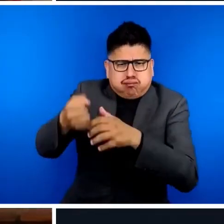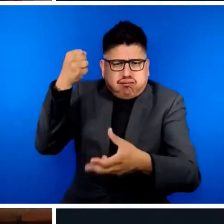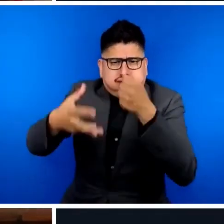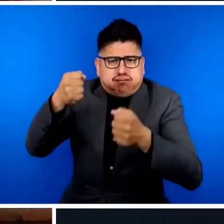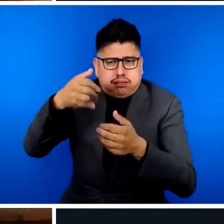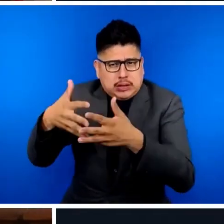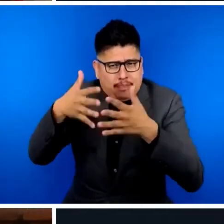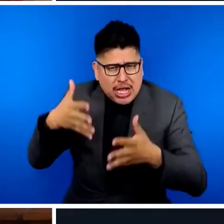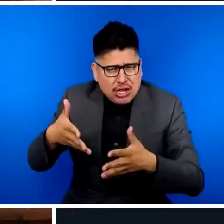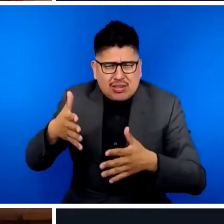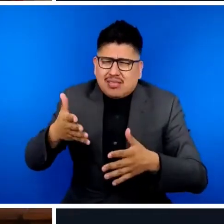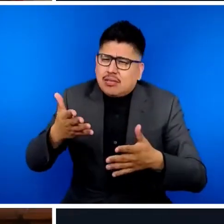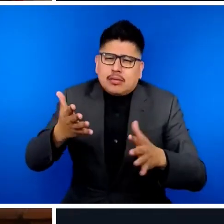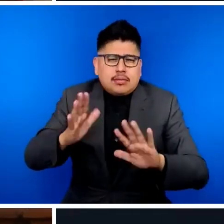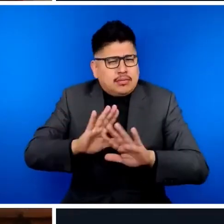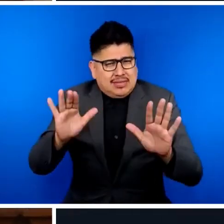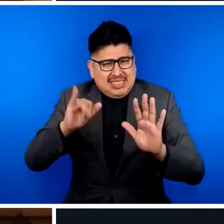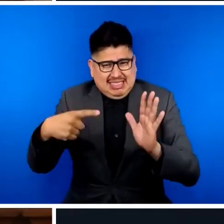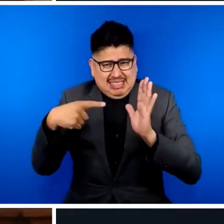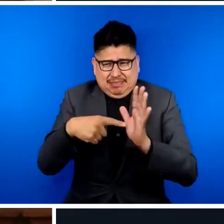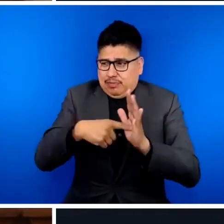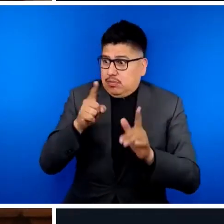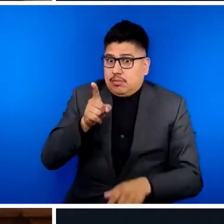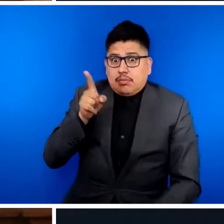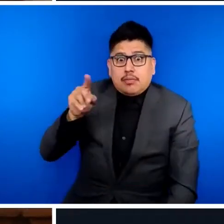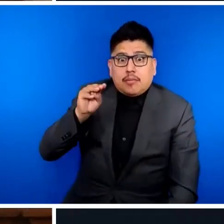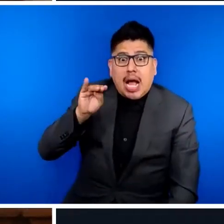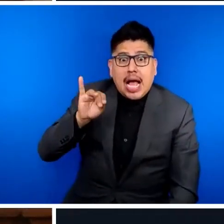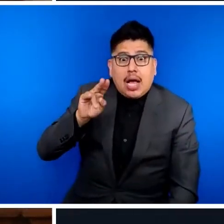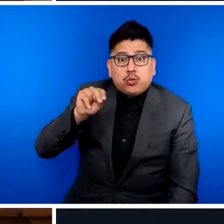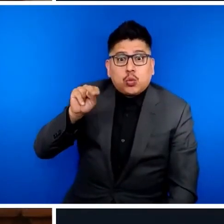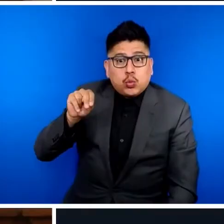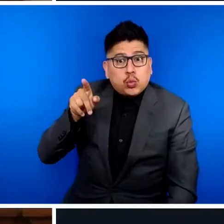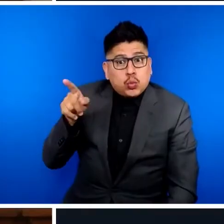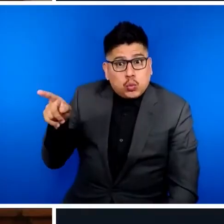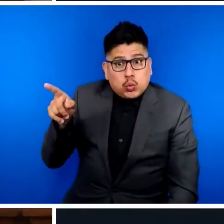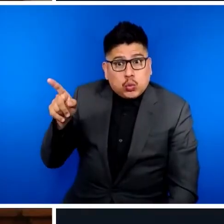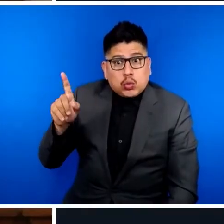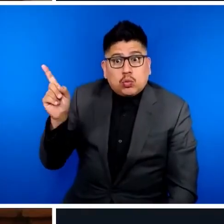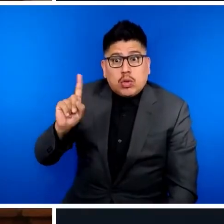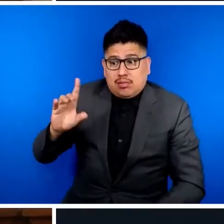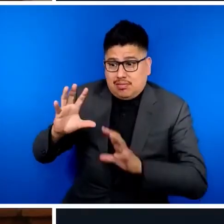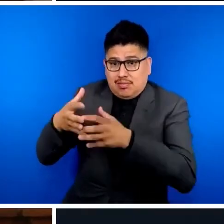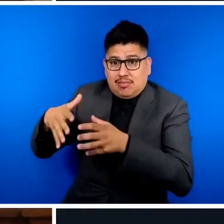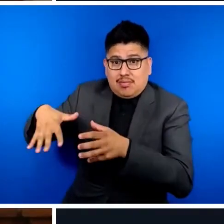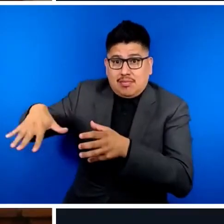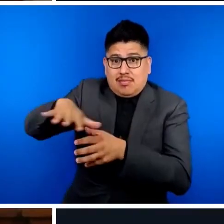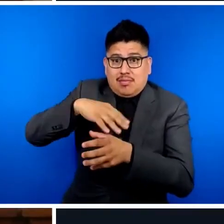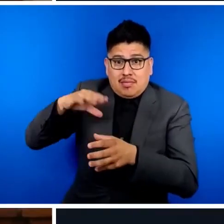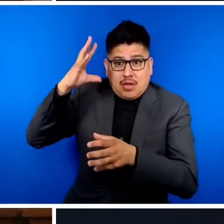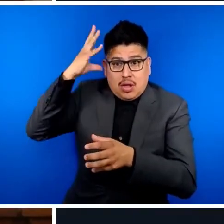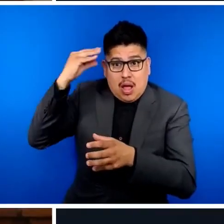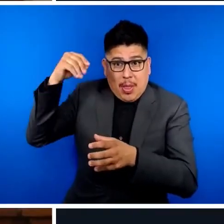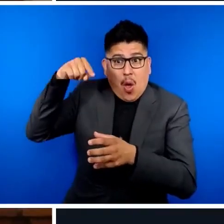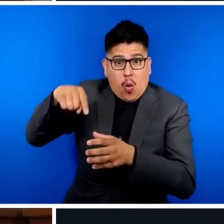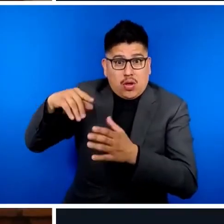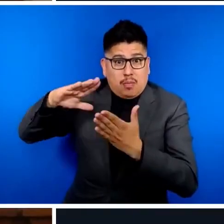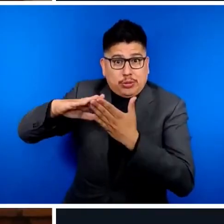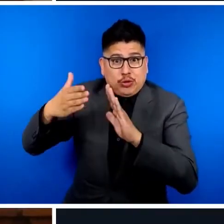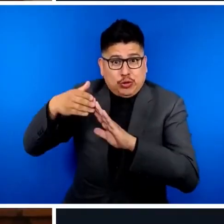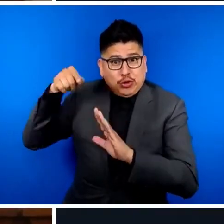than Minnesota, where members of the Somali community have pillaged an